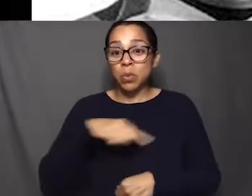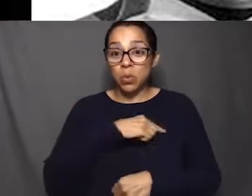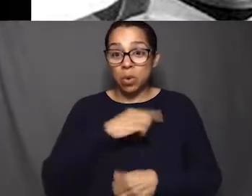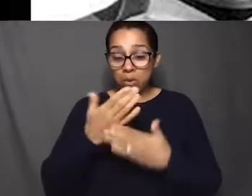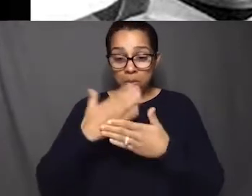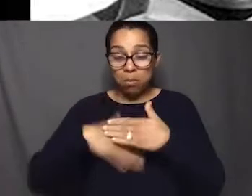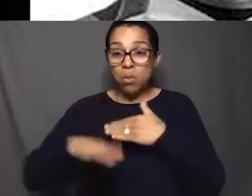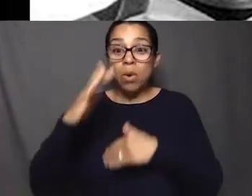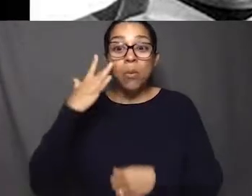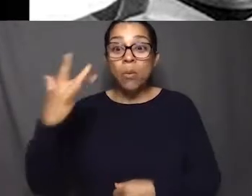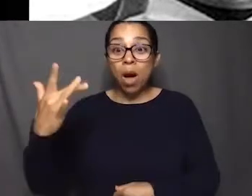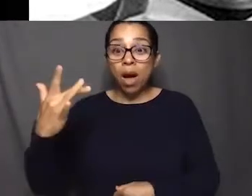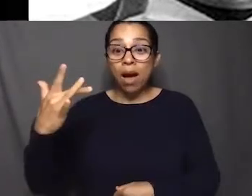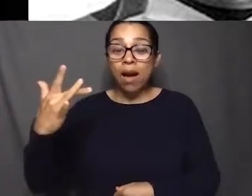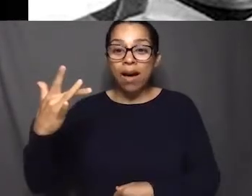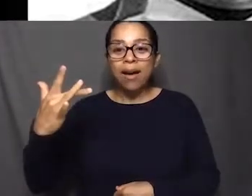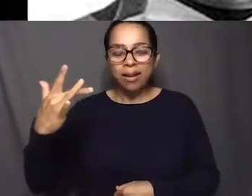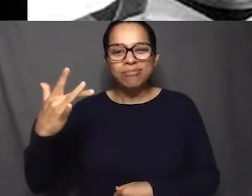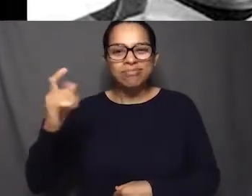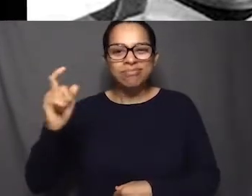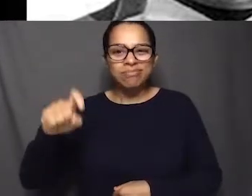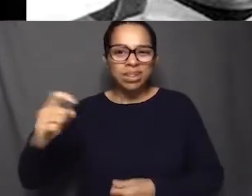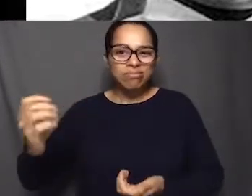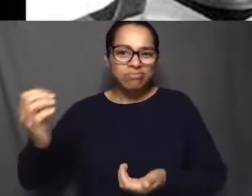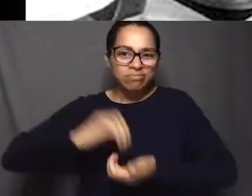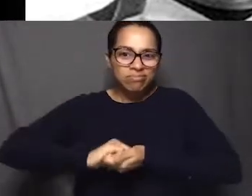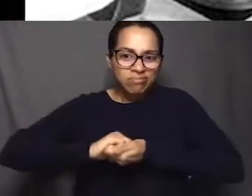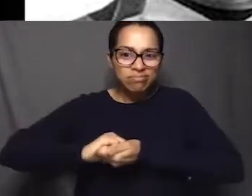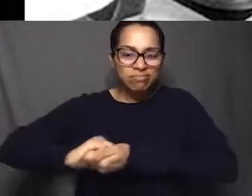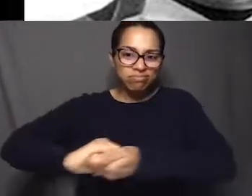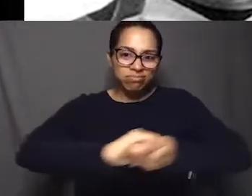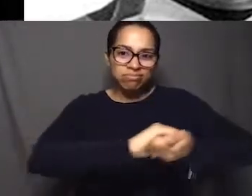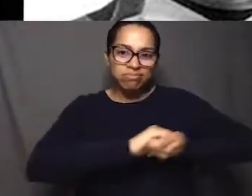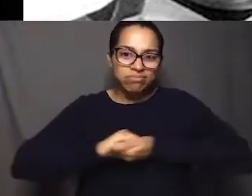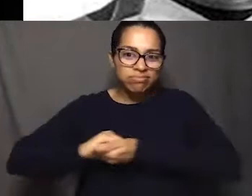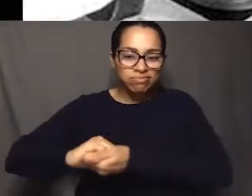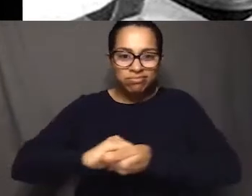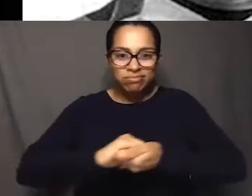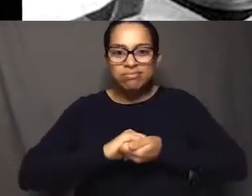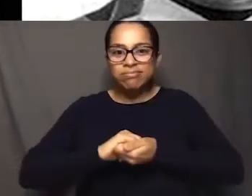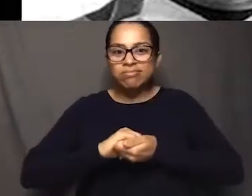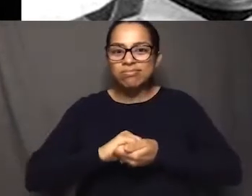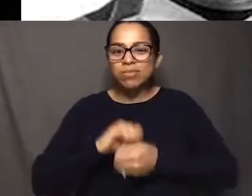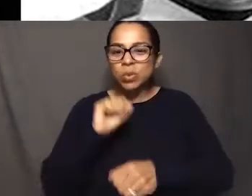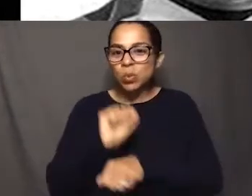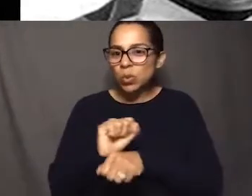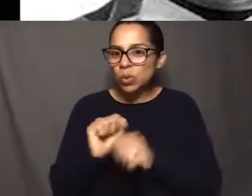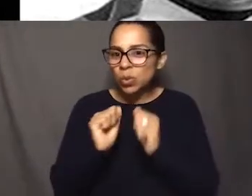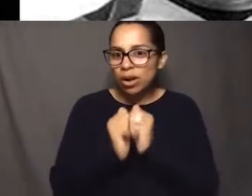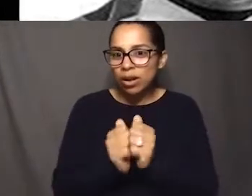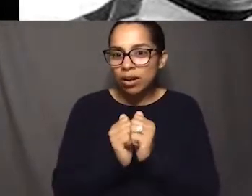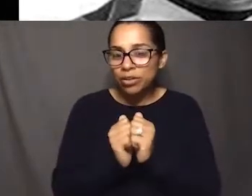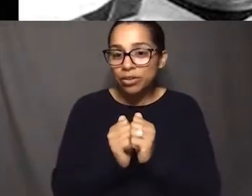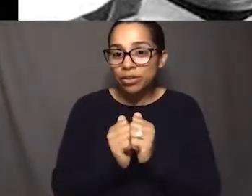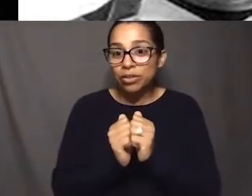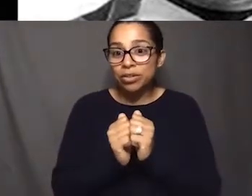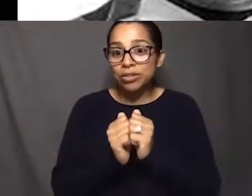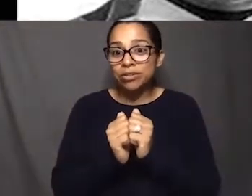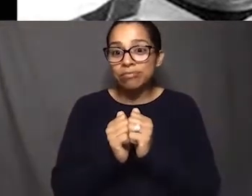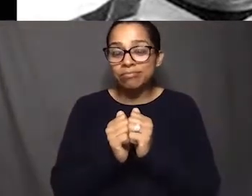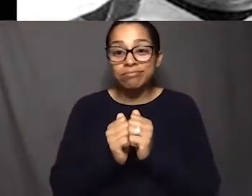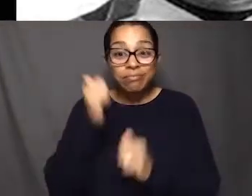We are made to live together because of the interrelated structure